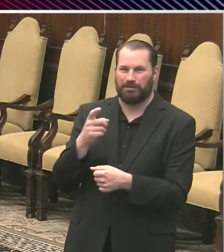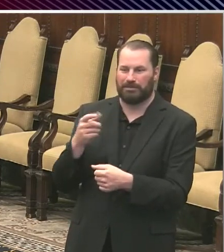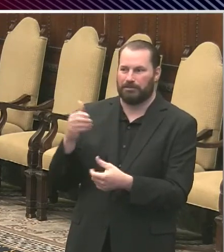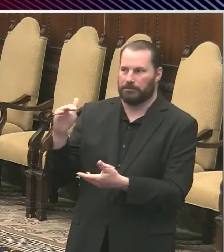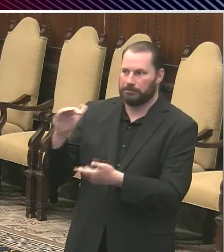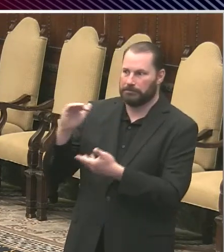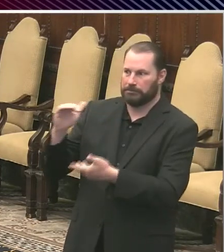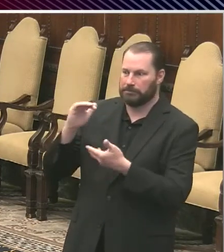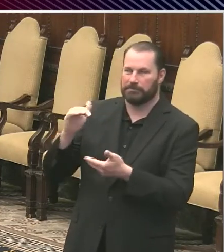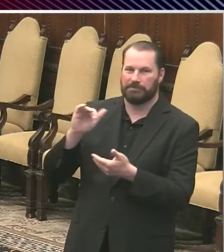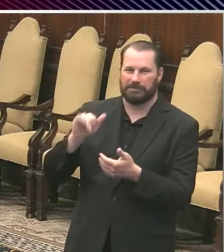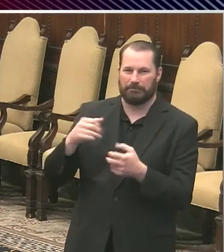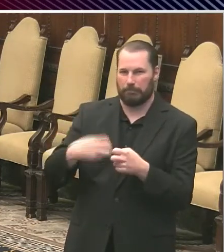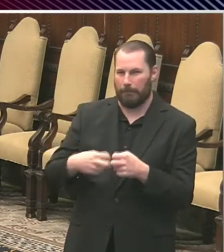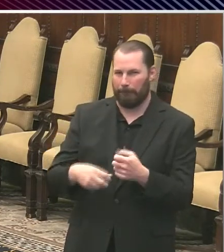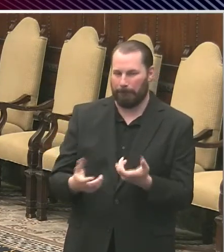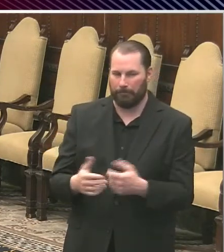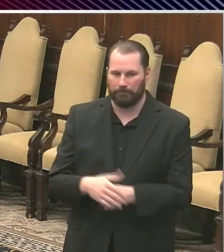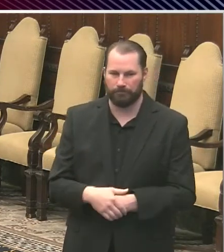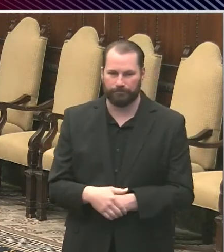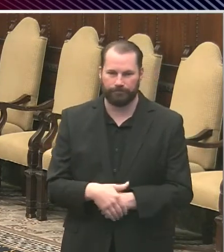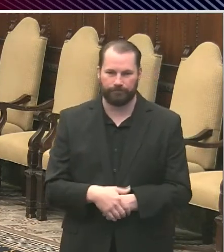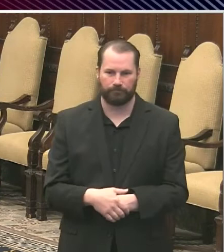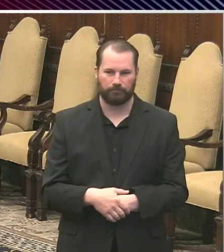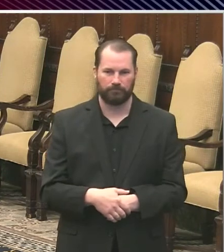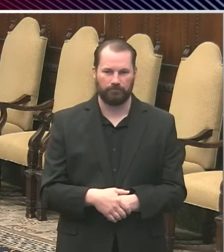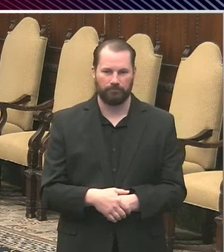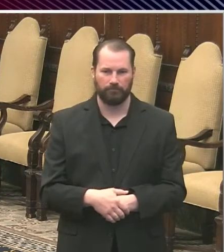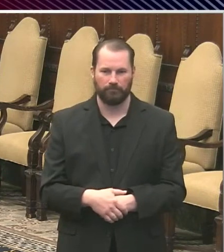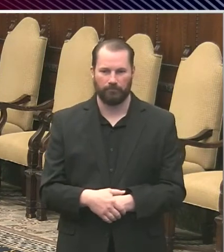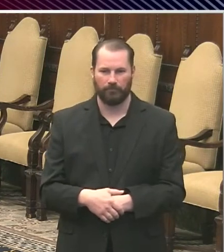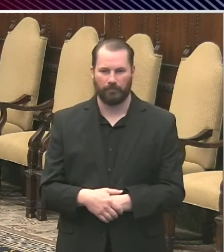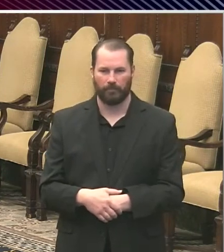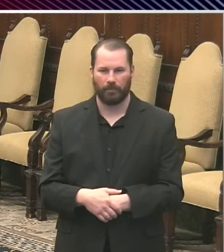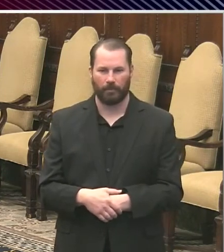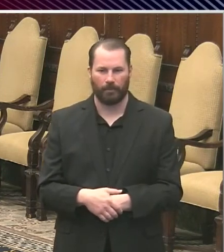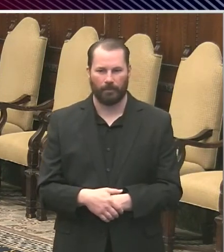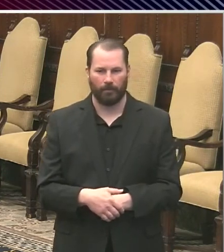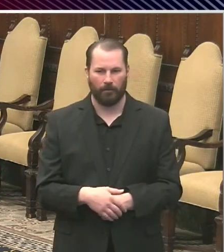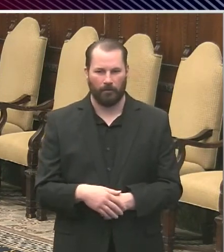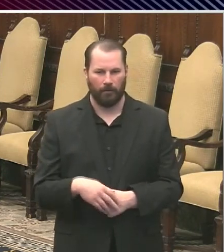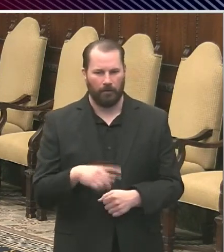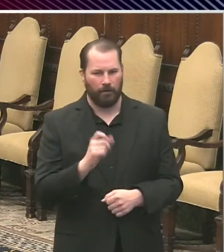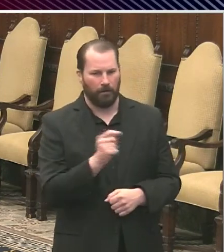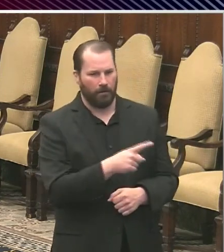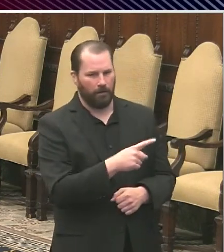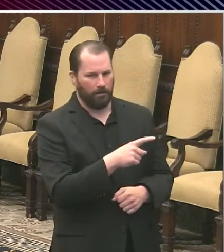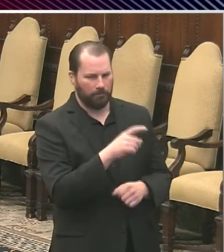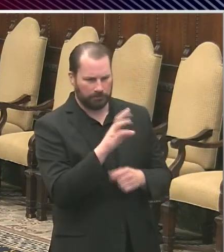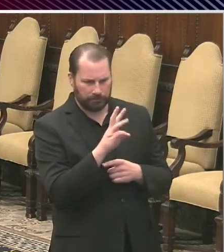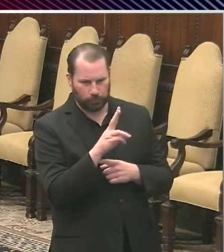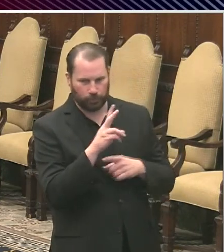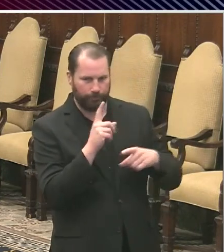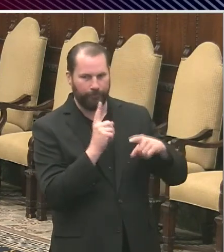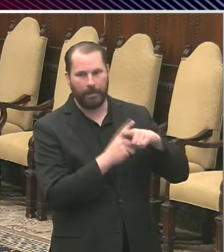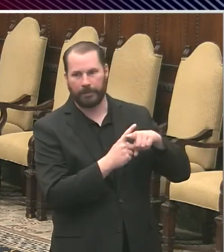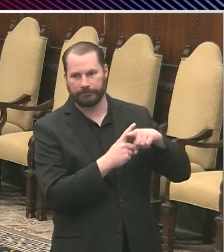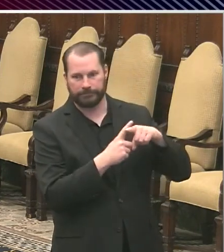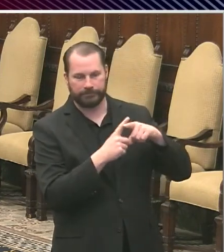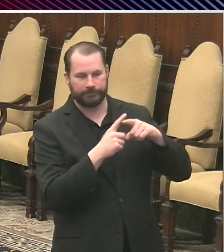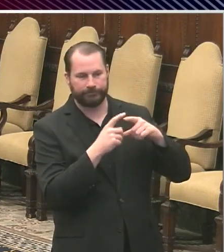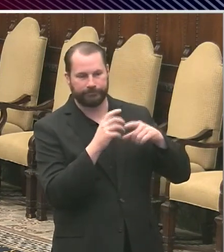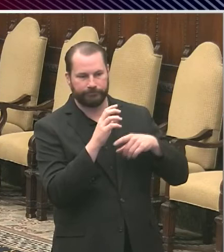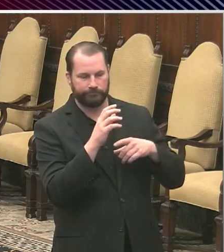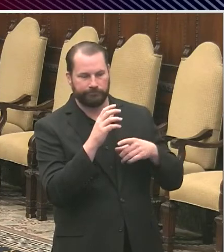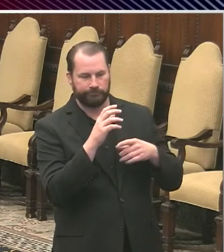Okay, thank you. And then the other questions are about the 62 positive cases in Philadelphia prisons. Are those positive